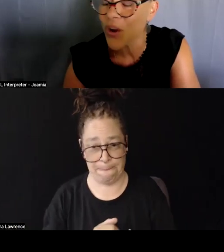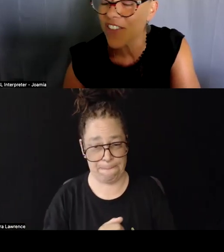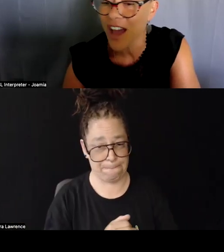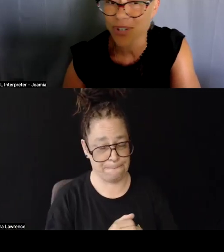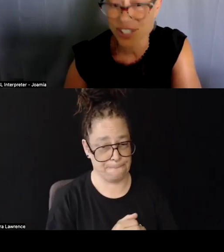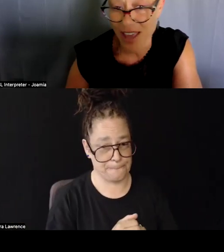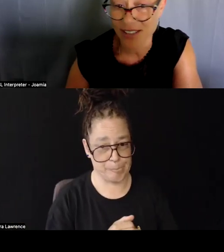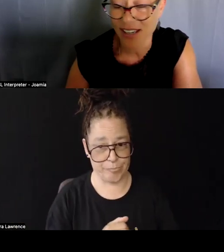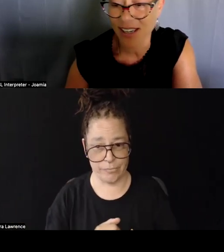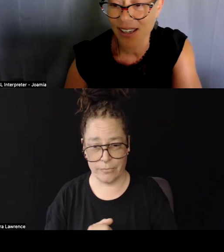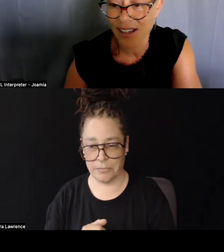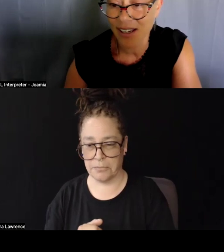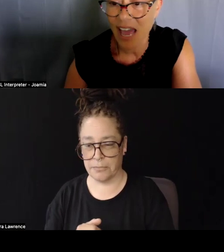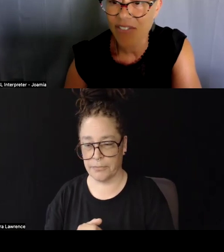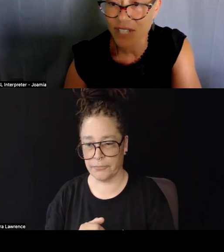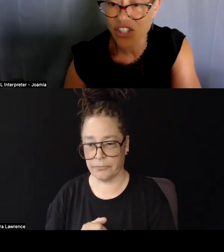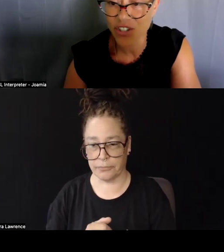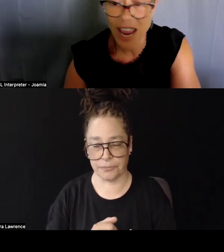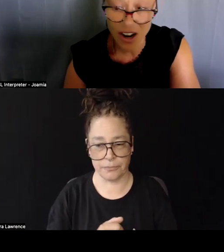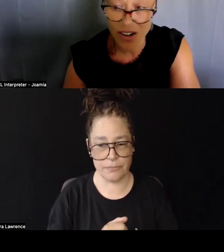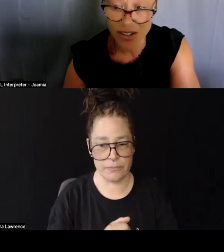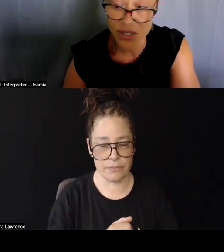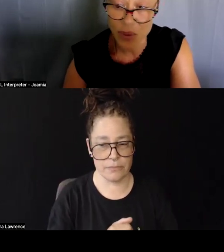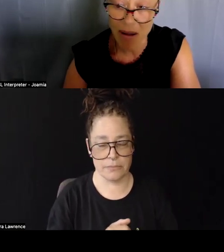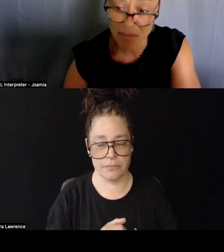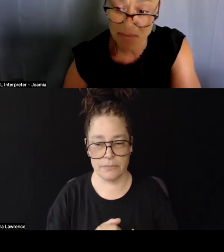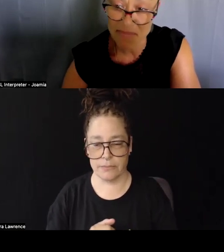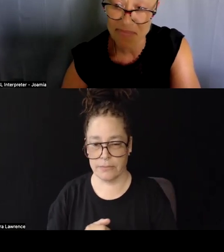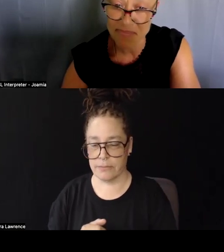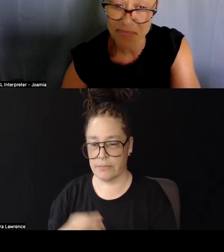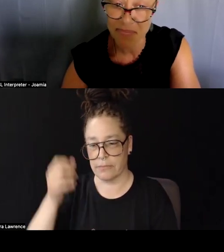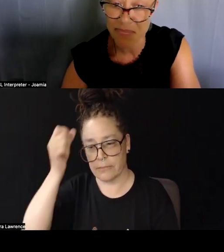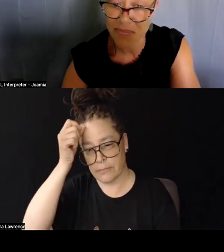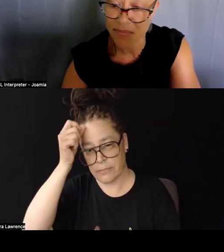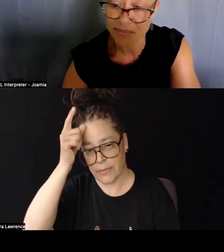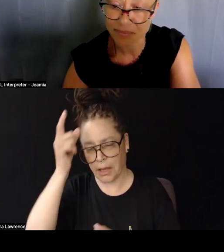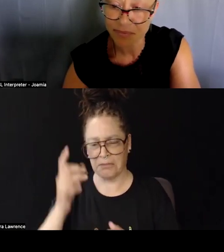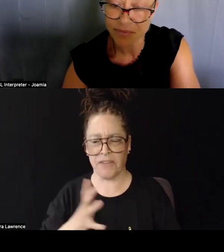Also, 25% have textured hair as well.